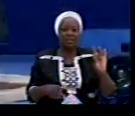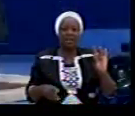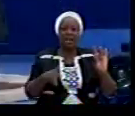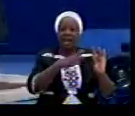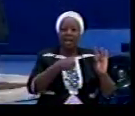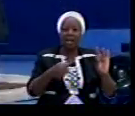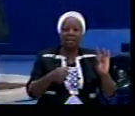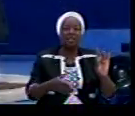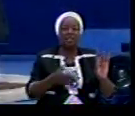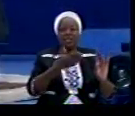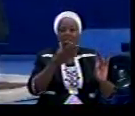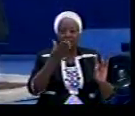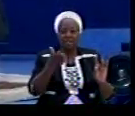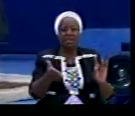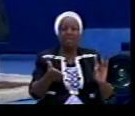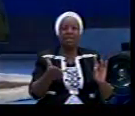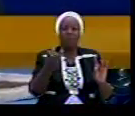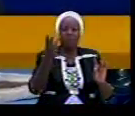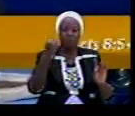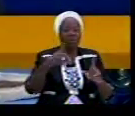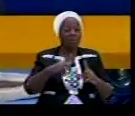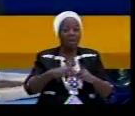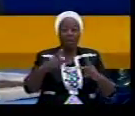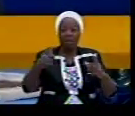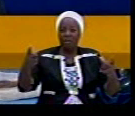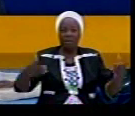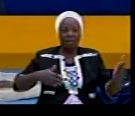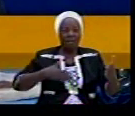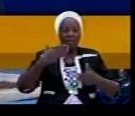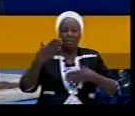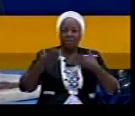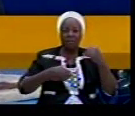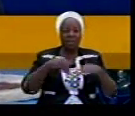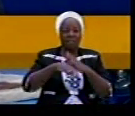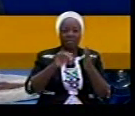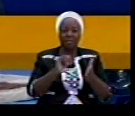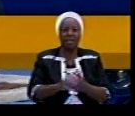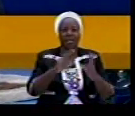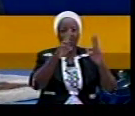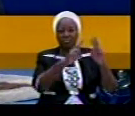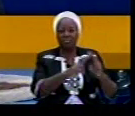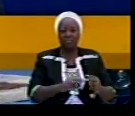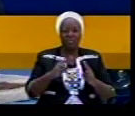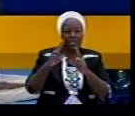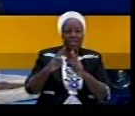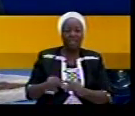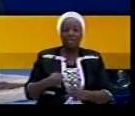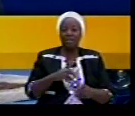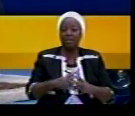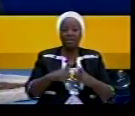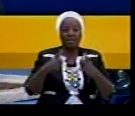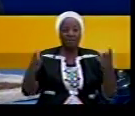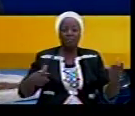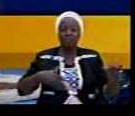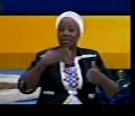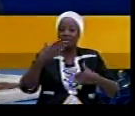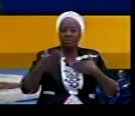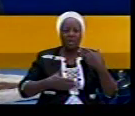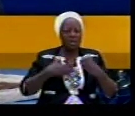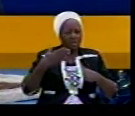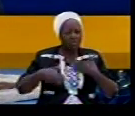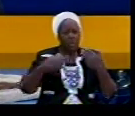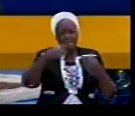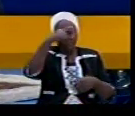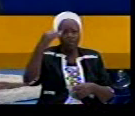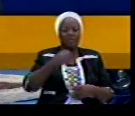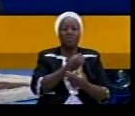was great joy in that city. Great joy, joy because of